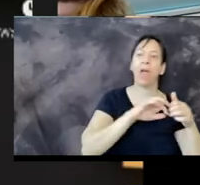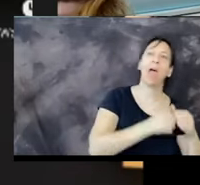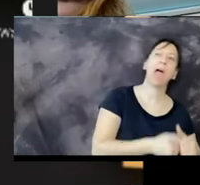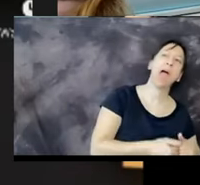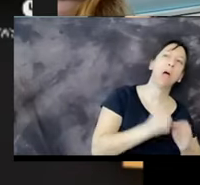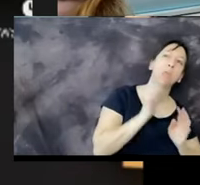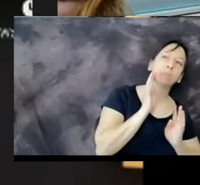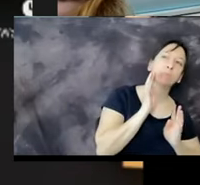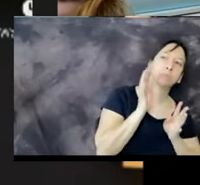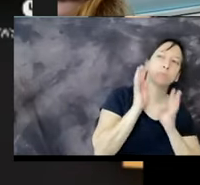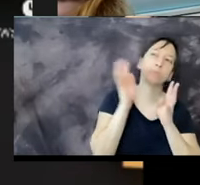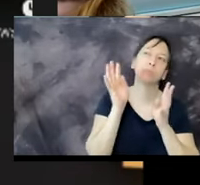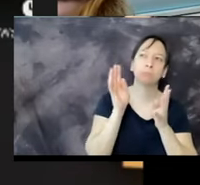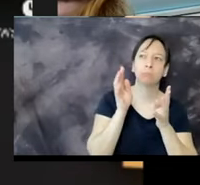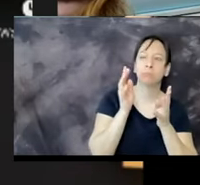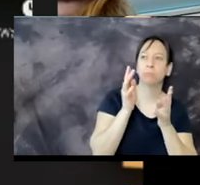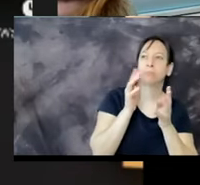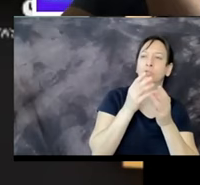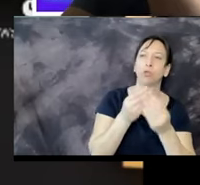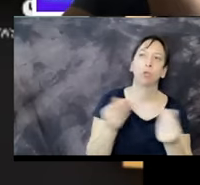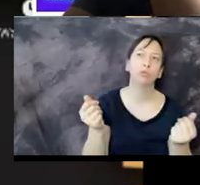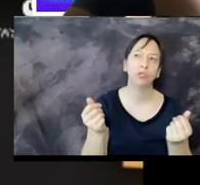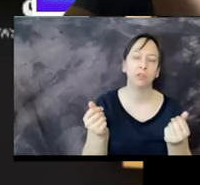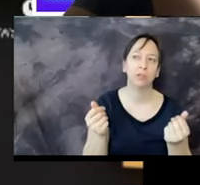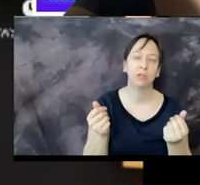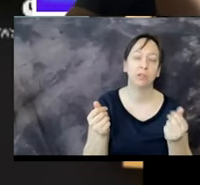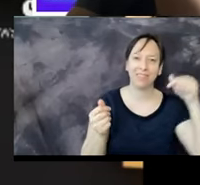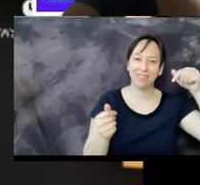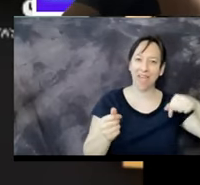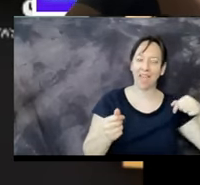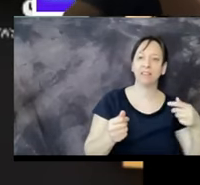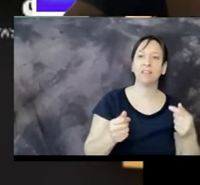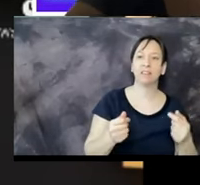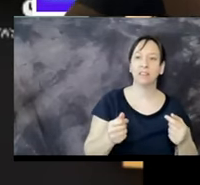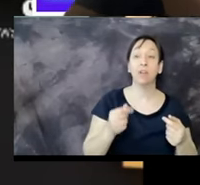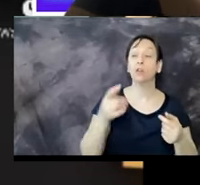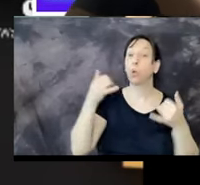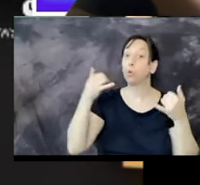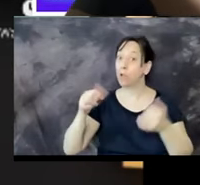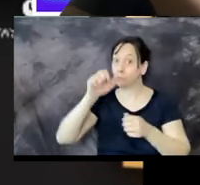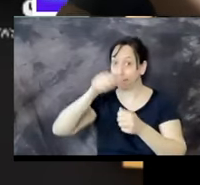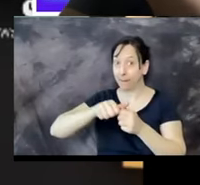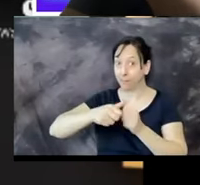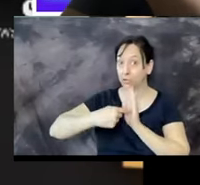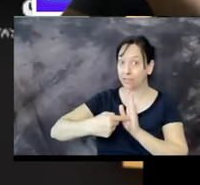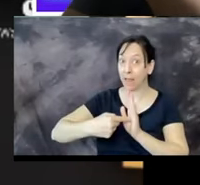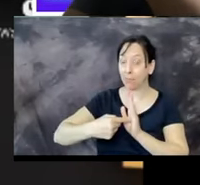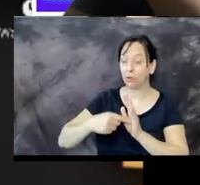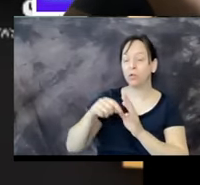So just a reminder, your question should be related to the issue of communicating with service